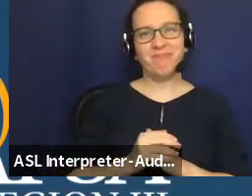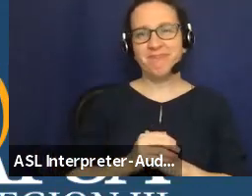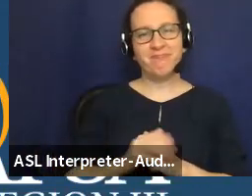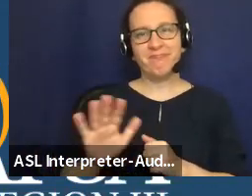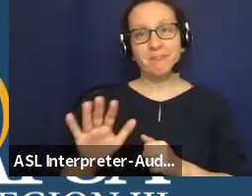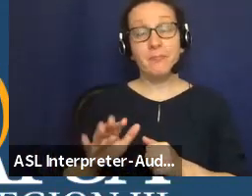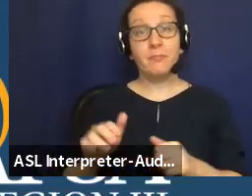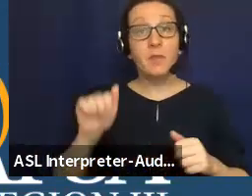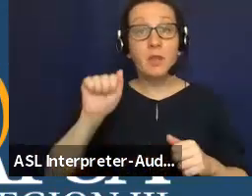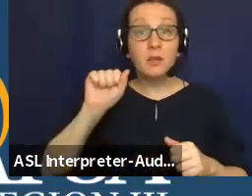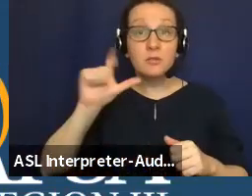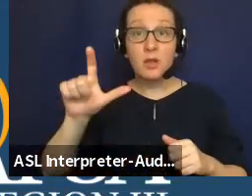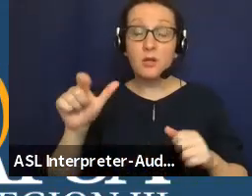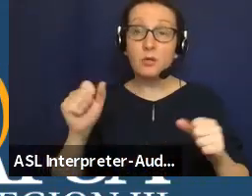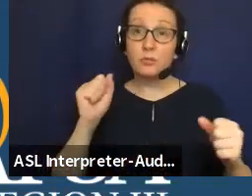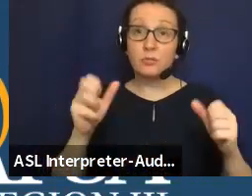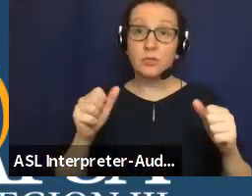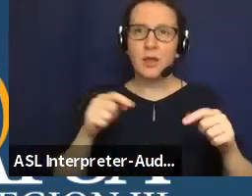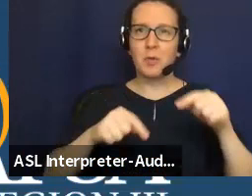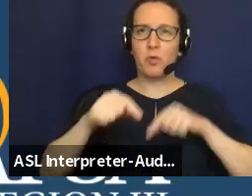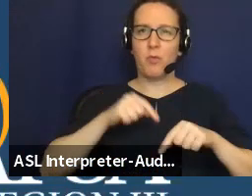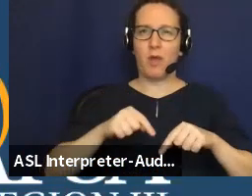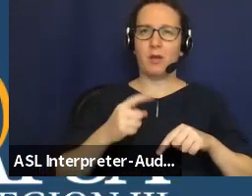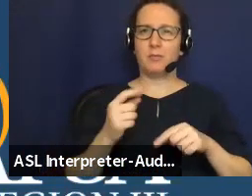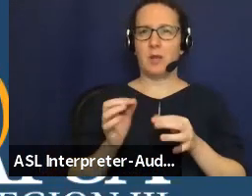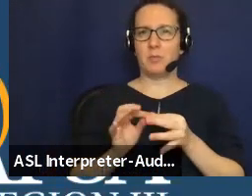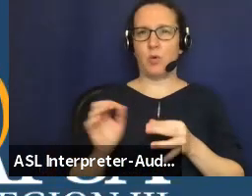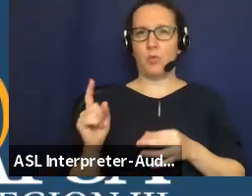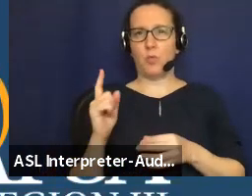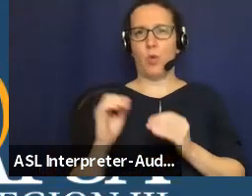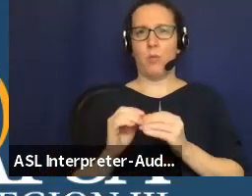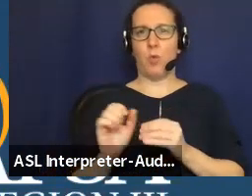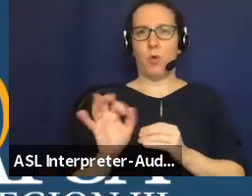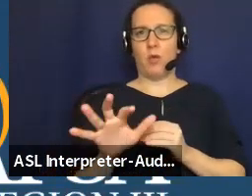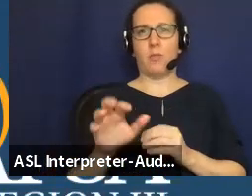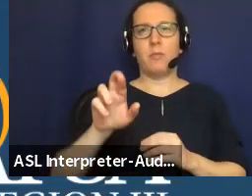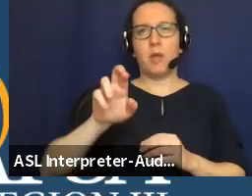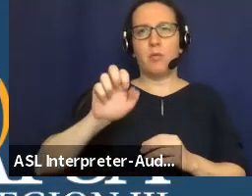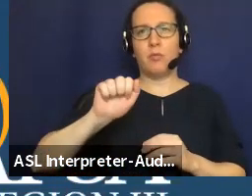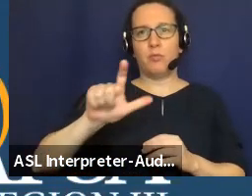American Sign Language. Let me rewind. I just wanted to share one more thing about real-time captioning.